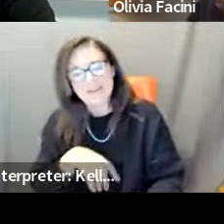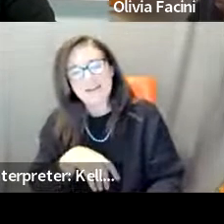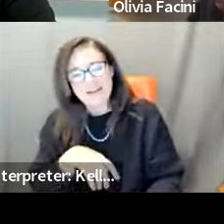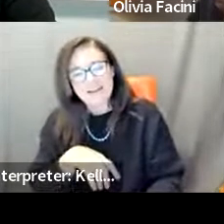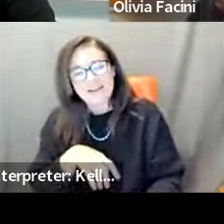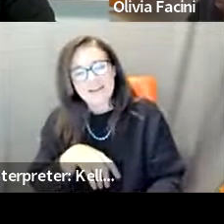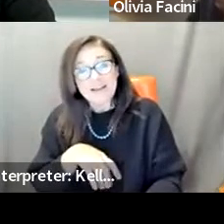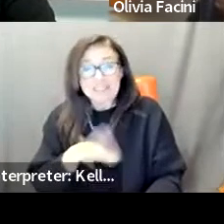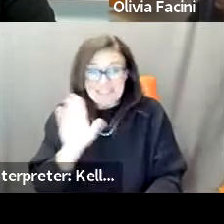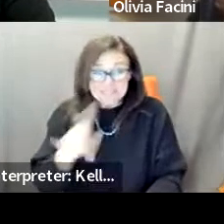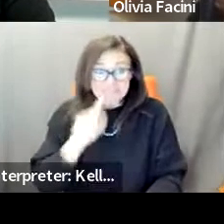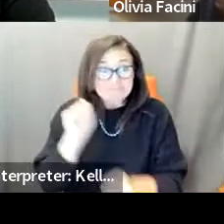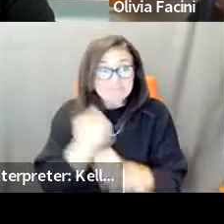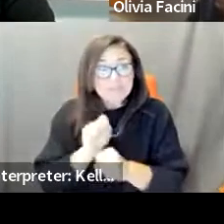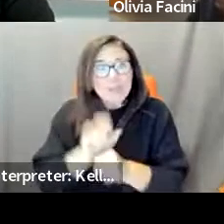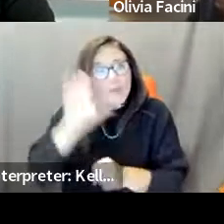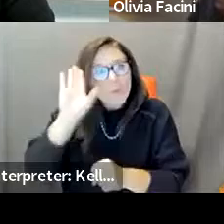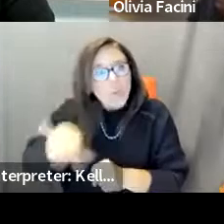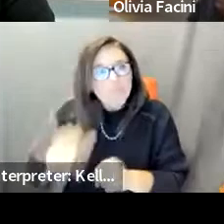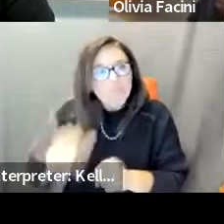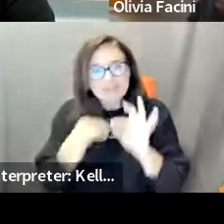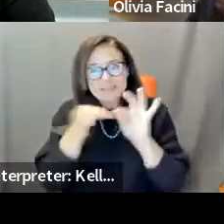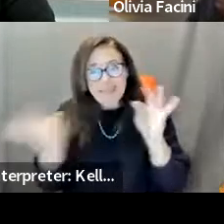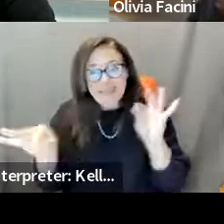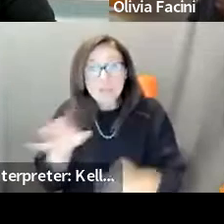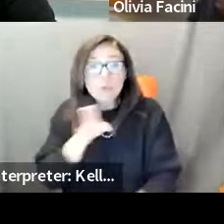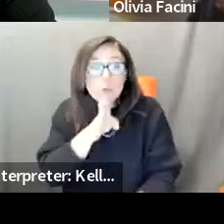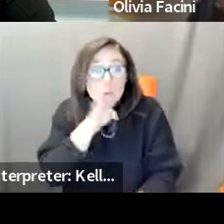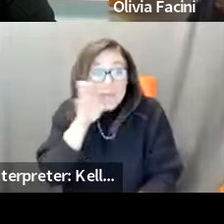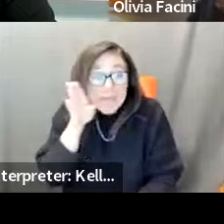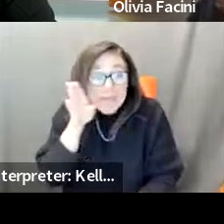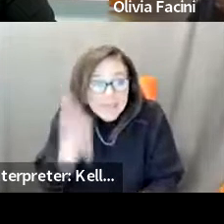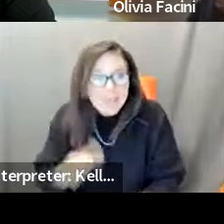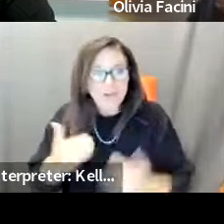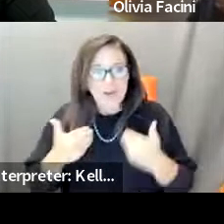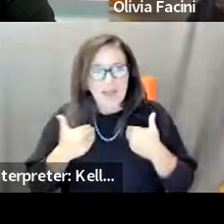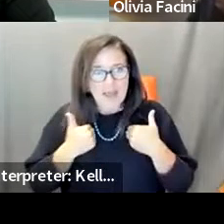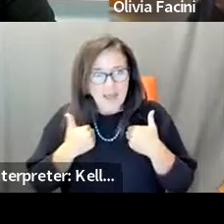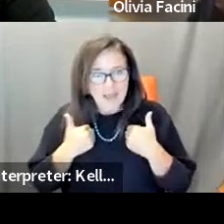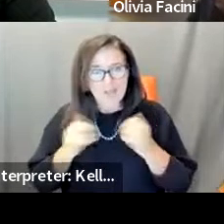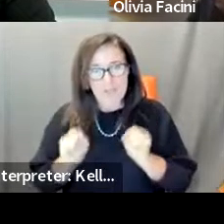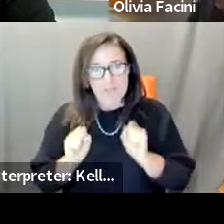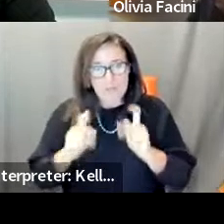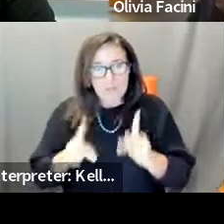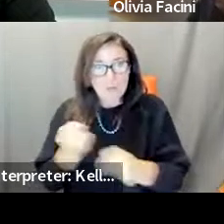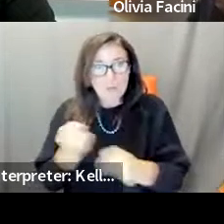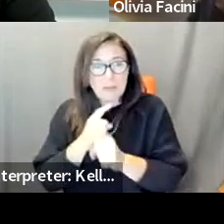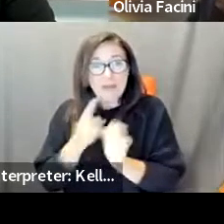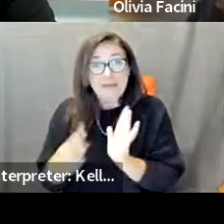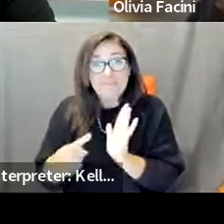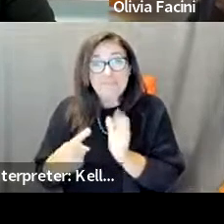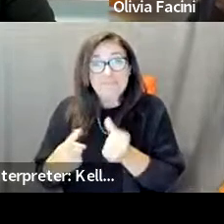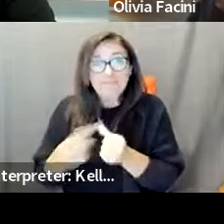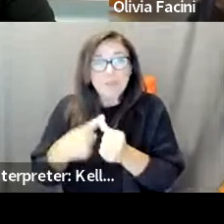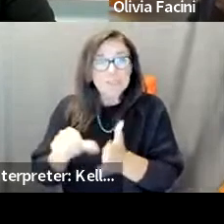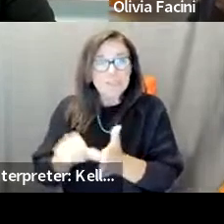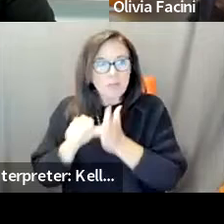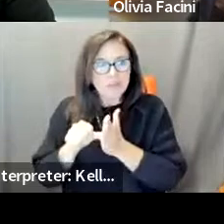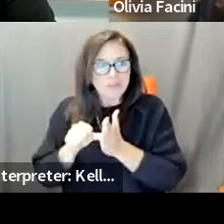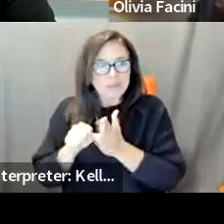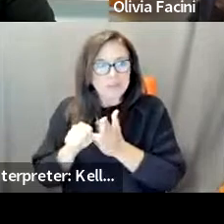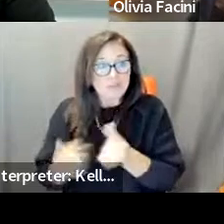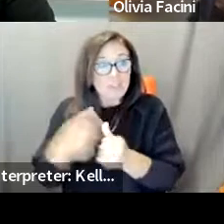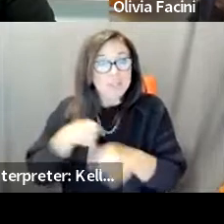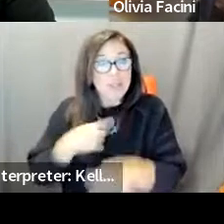a second chance to make a first impression. So think about what you want that first impression to be. Do you want to be